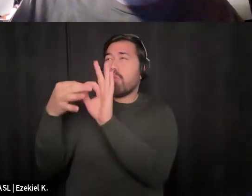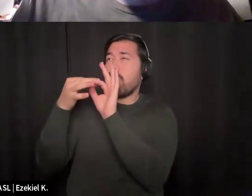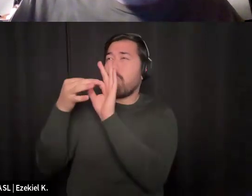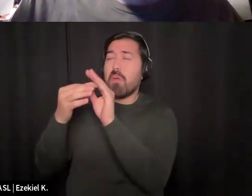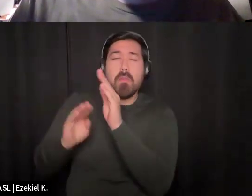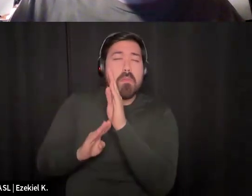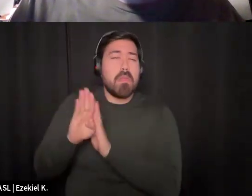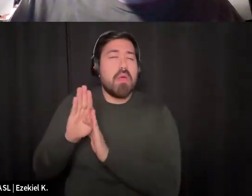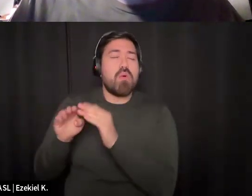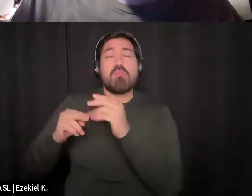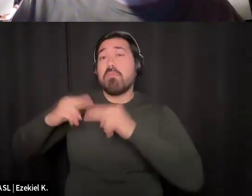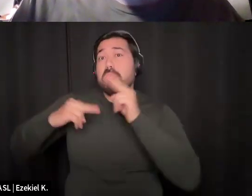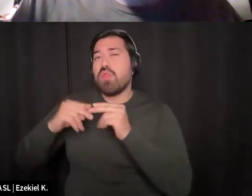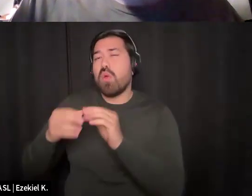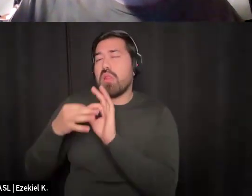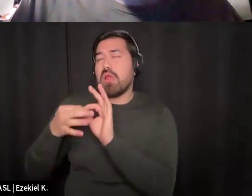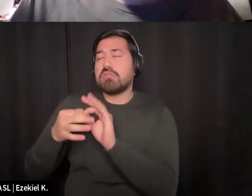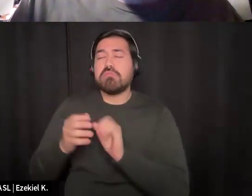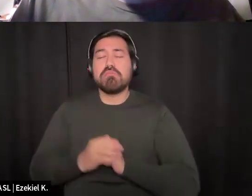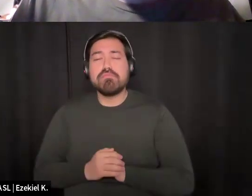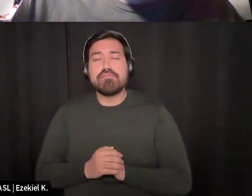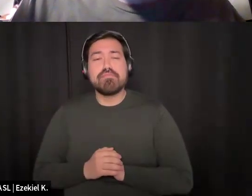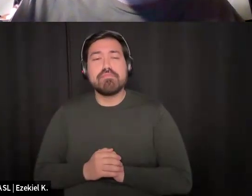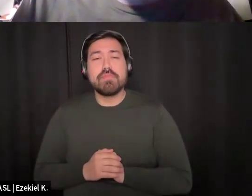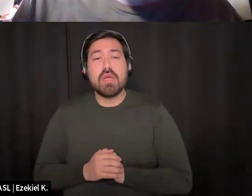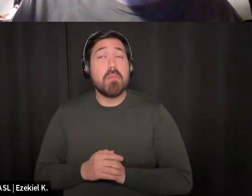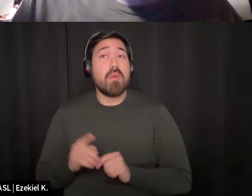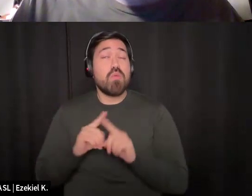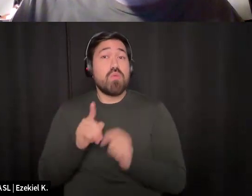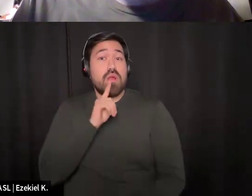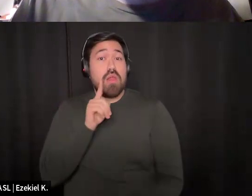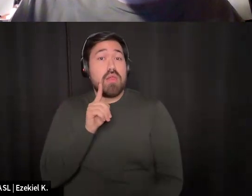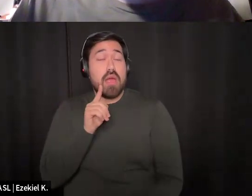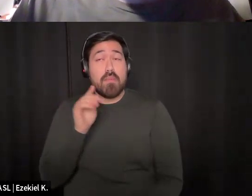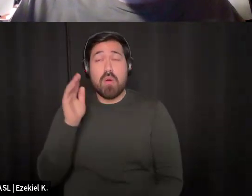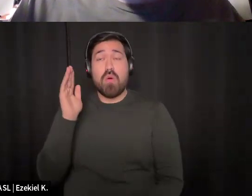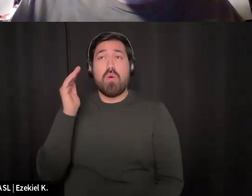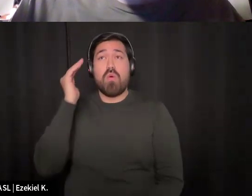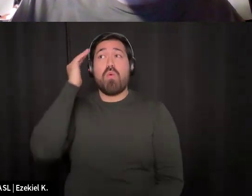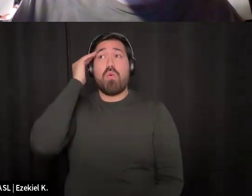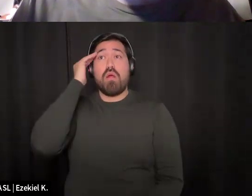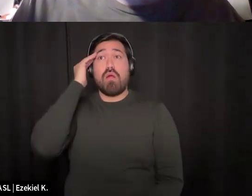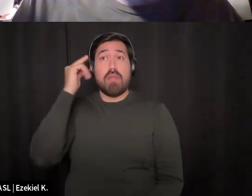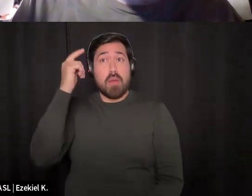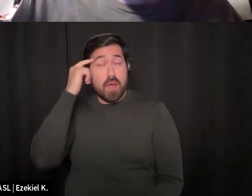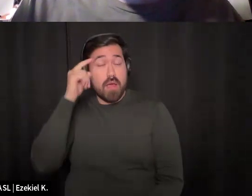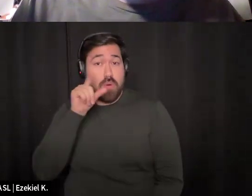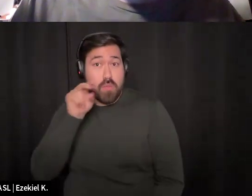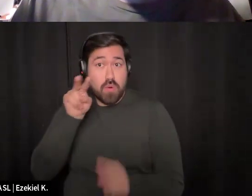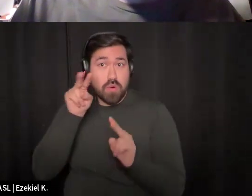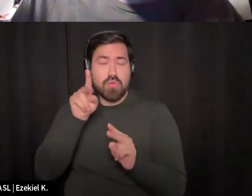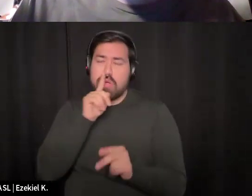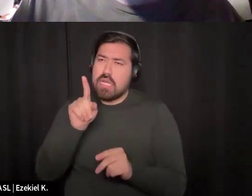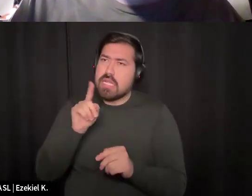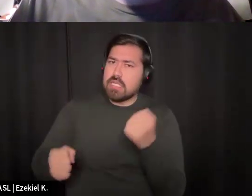Mhm. But I'm really in part I'm really aware that mindful birding was something that supported